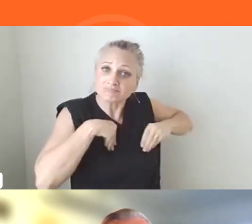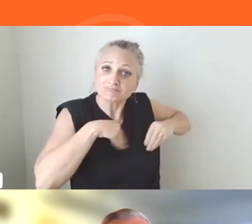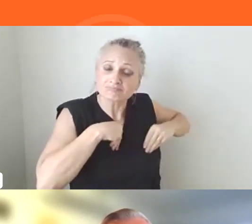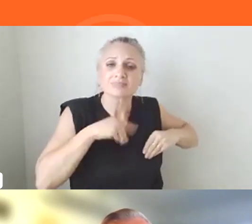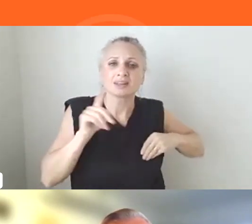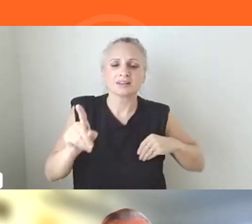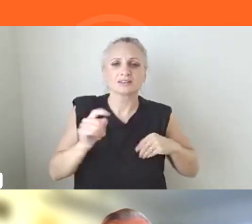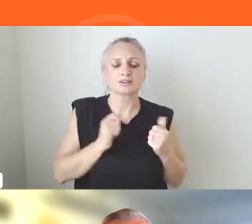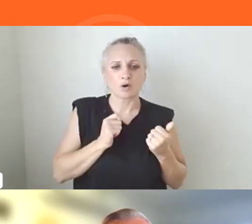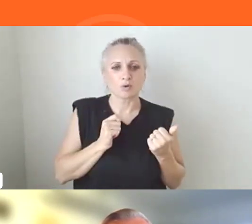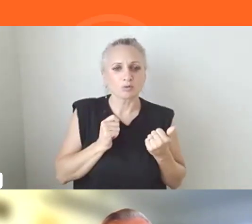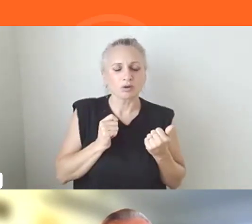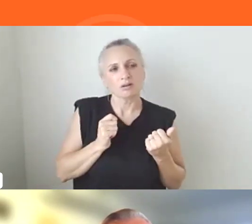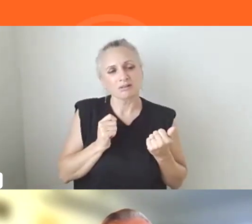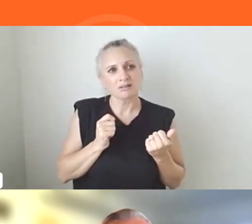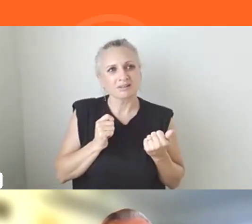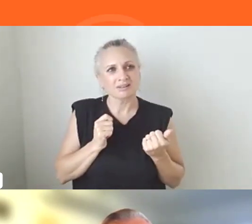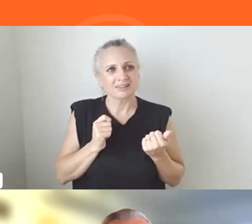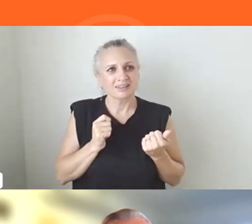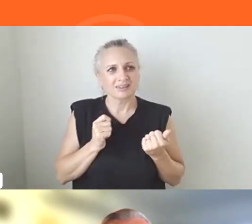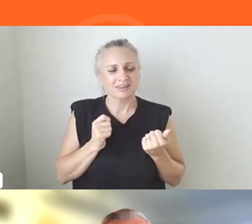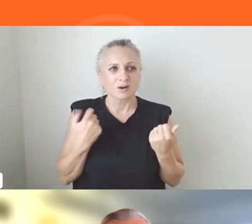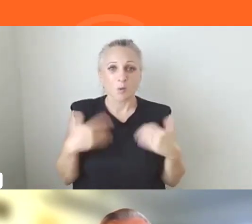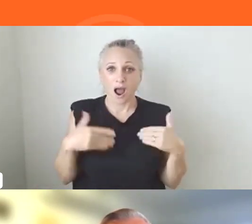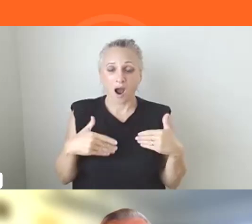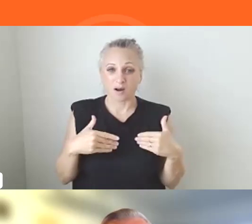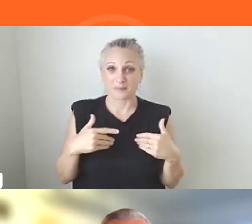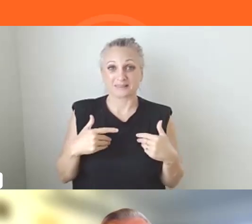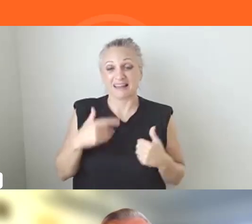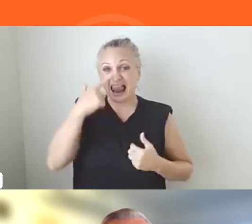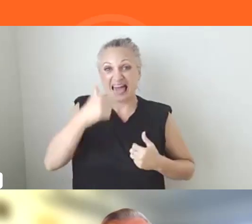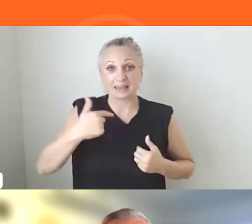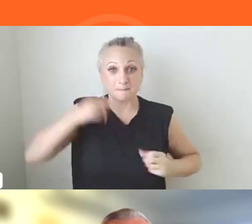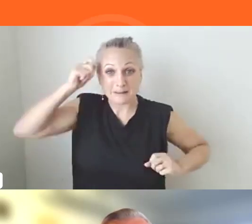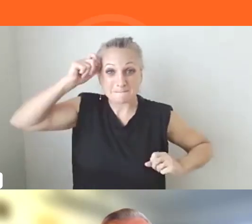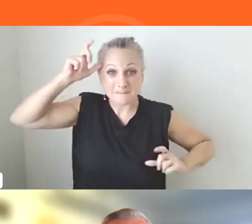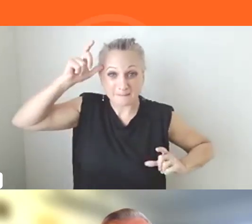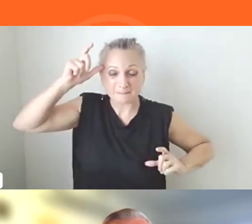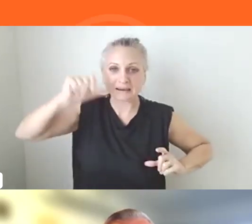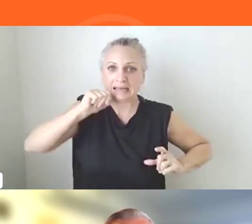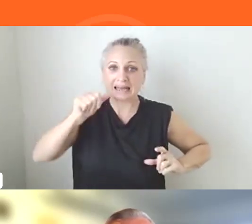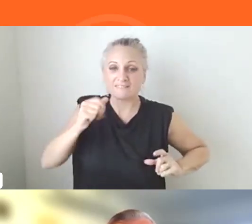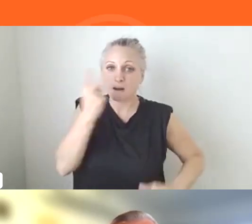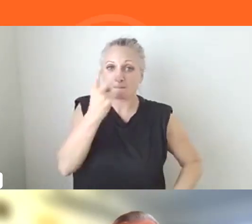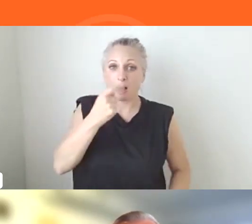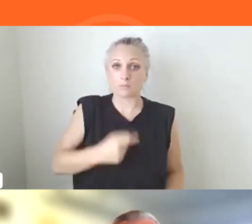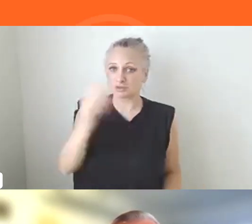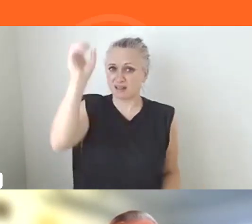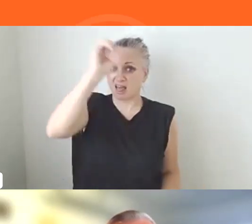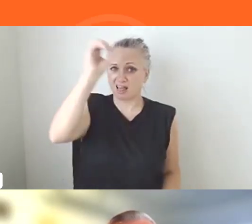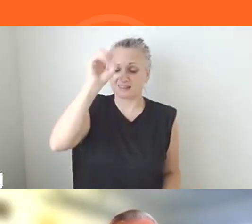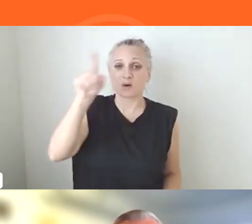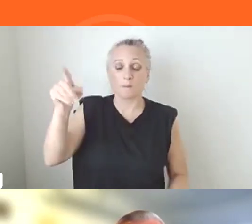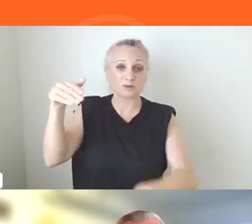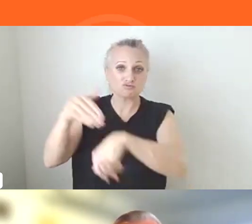wasn't as clued up as me, they might have had a bit of trouble. But as it turns out, the big boss in